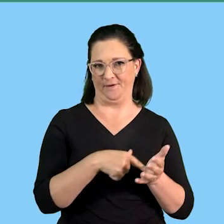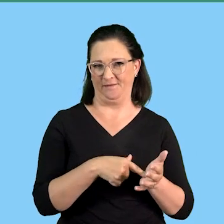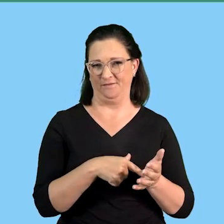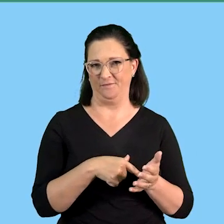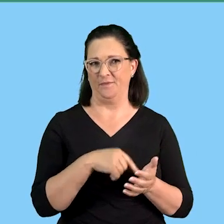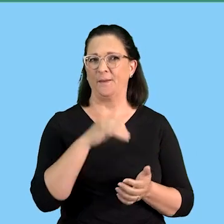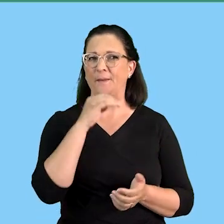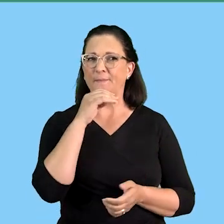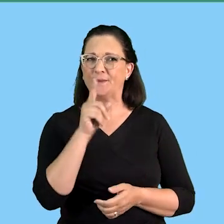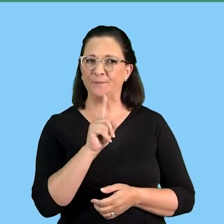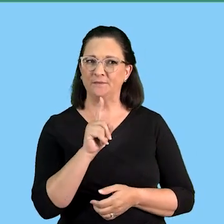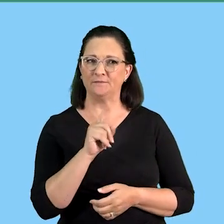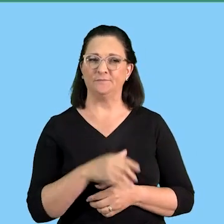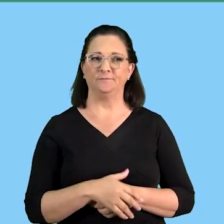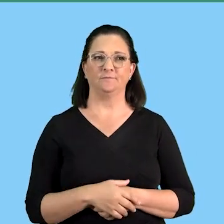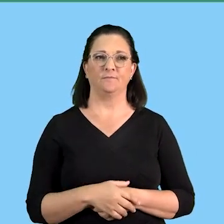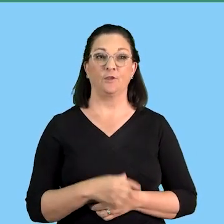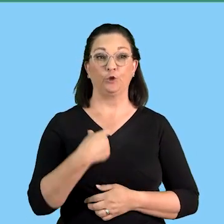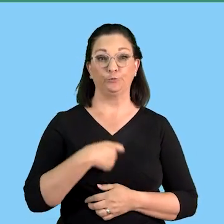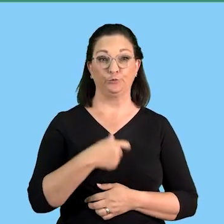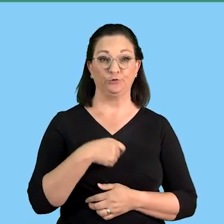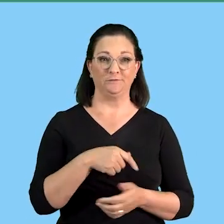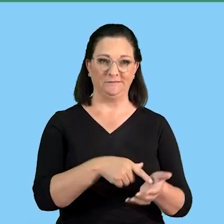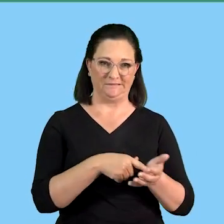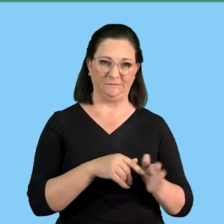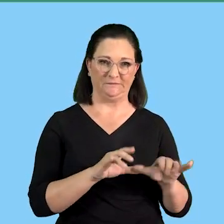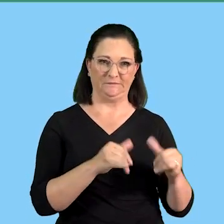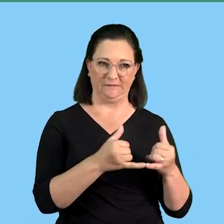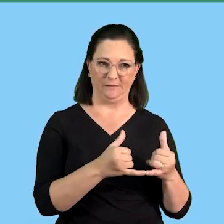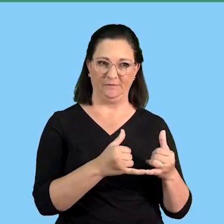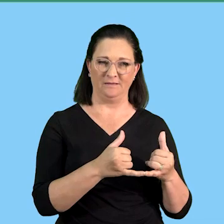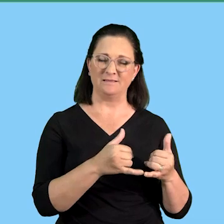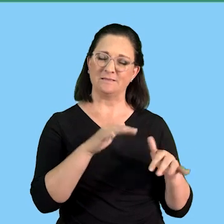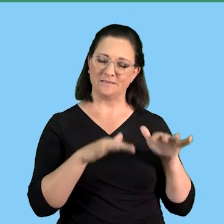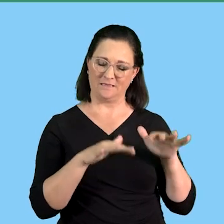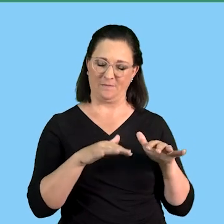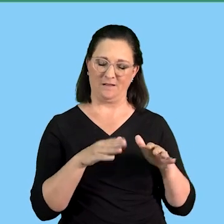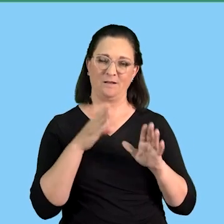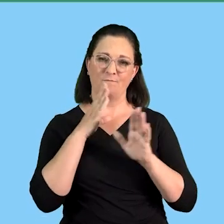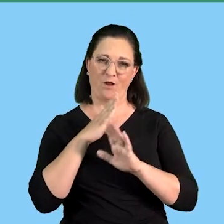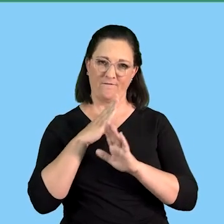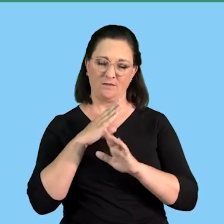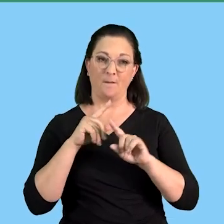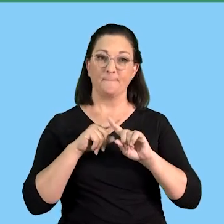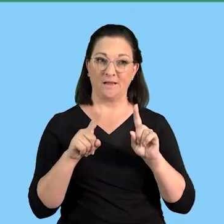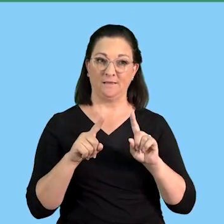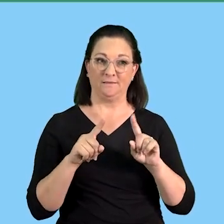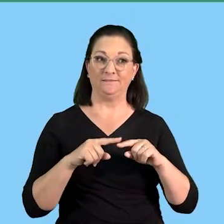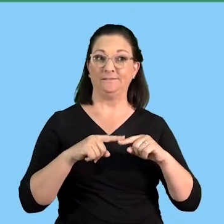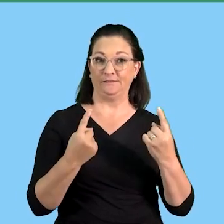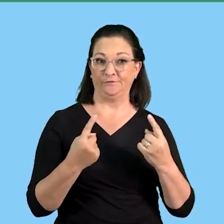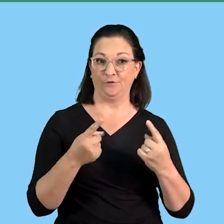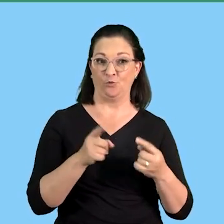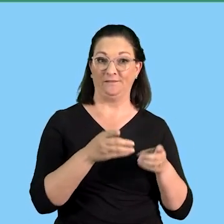about when we talk to your personal liability company? It is similar to a private company. The only difference is that directors